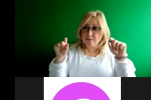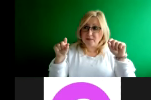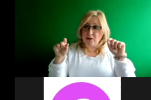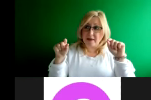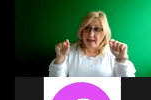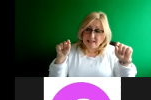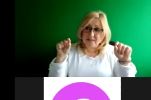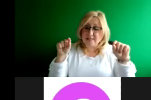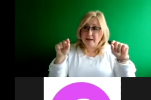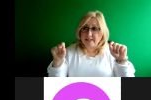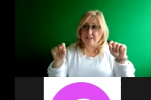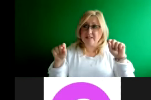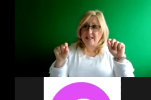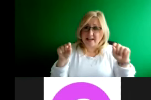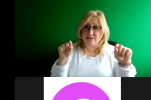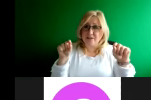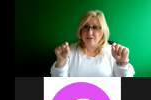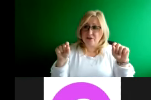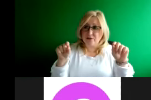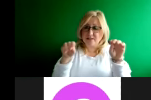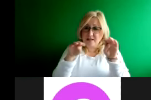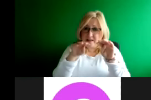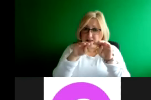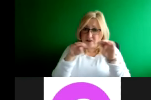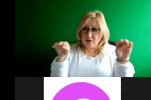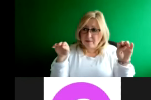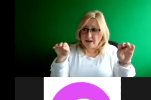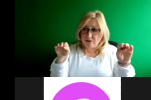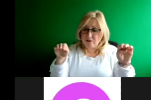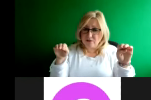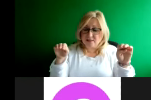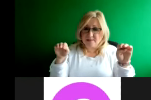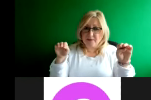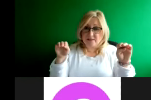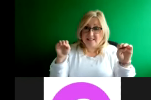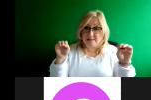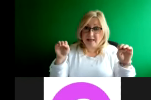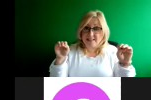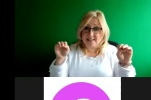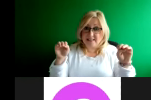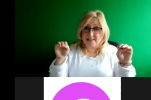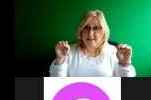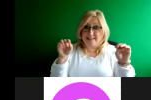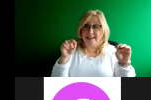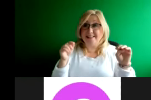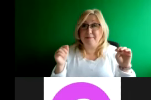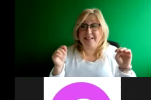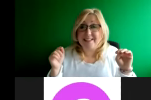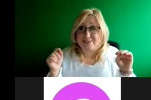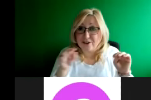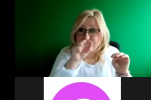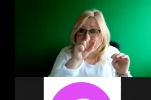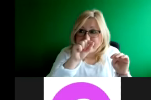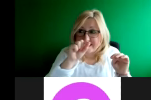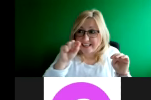roles, we talk about agents, patients, actors, undergoers, they're all macro roles. So that's semantics. And that is,